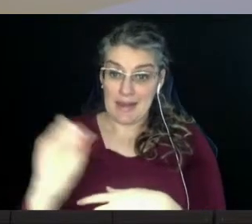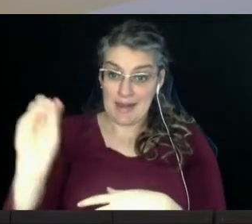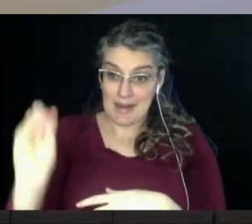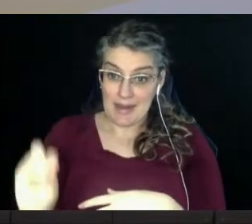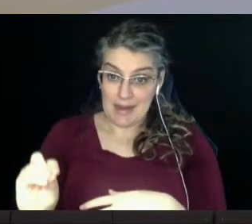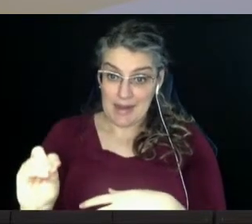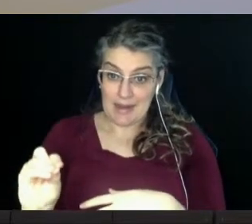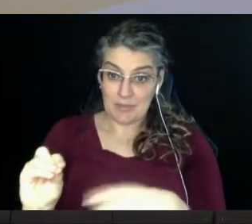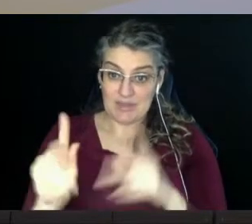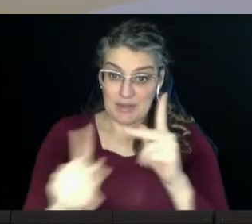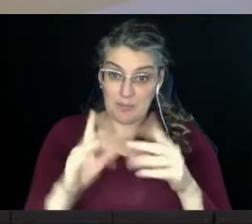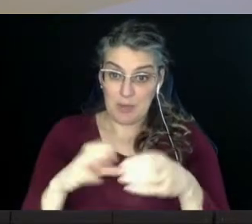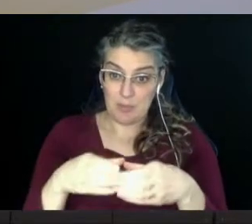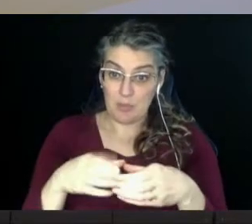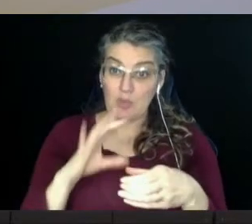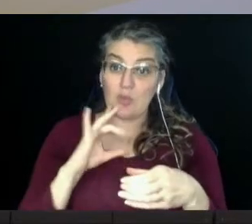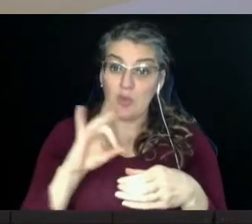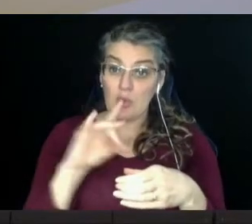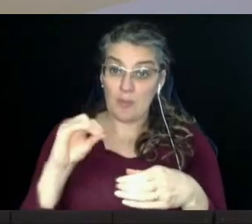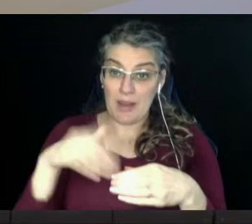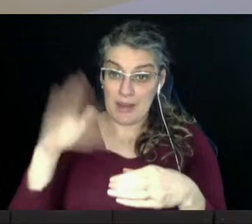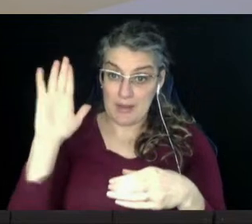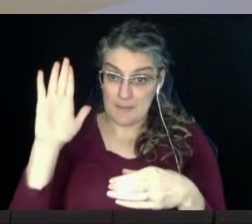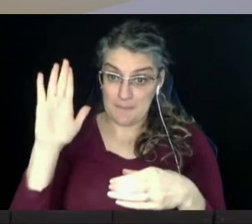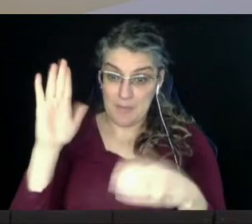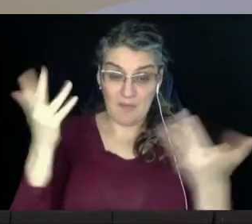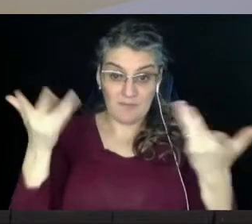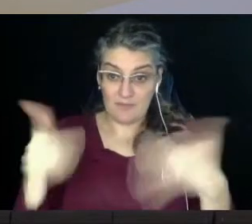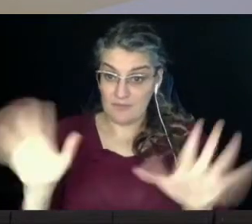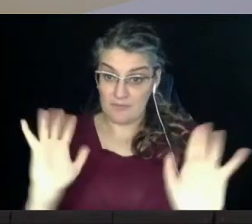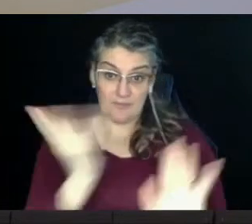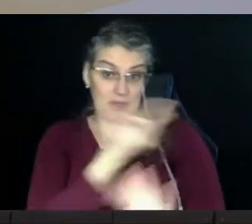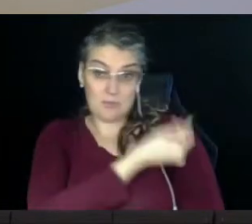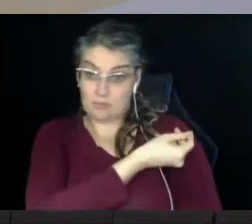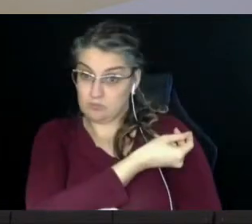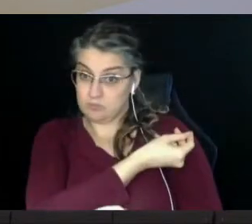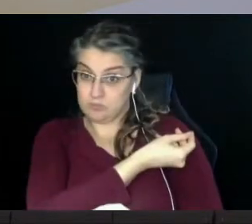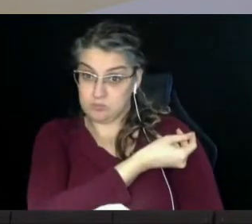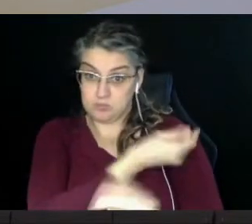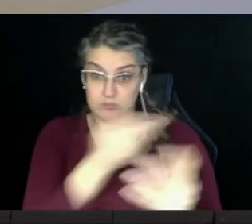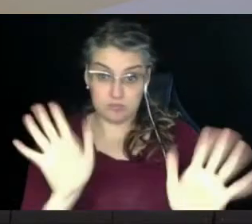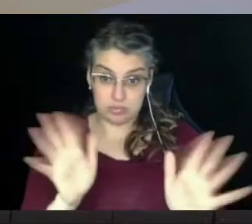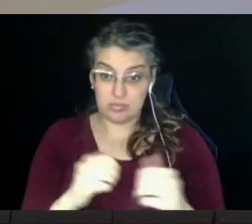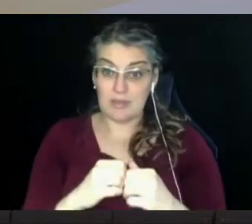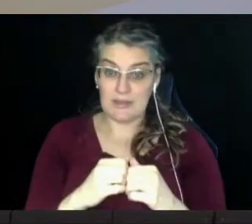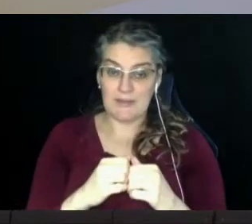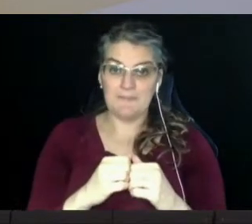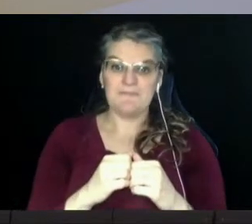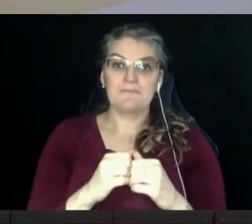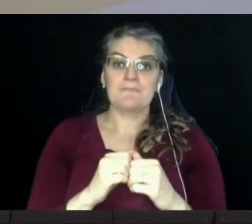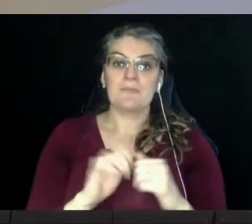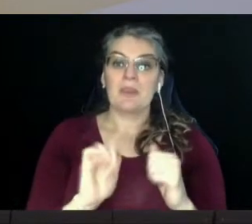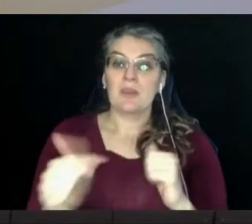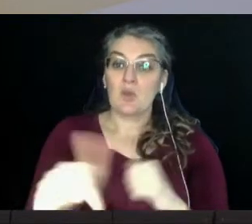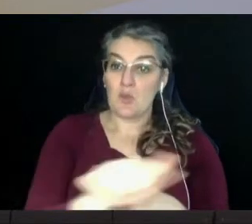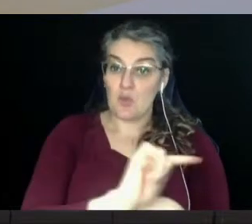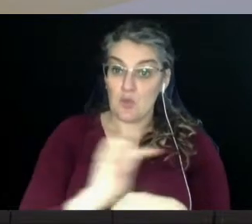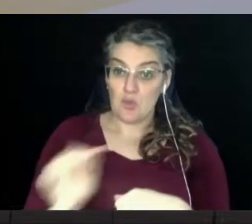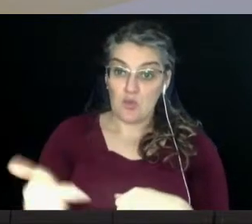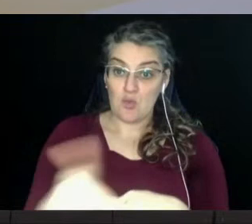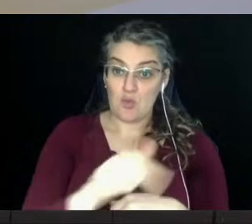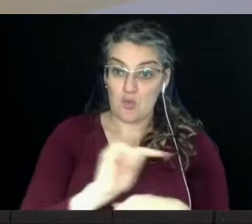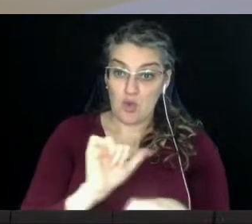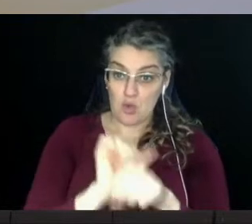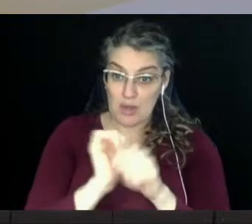80 years of age and above have already been vaccinated. Rotational workers and truck drivers have been contacted to arrange